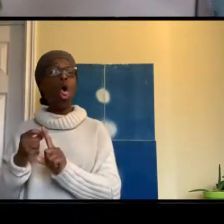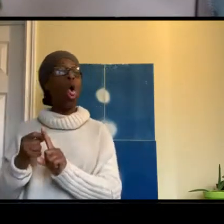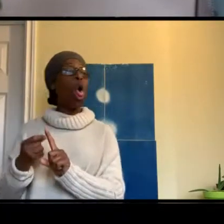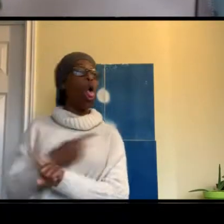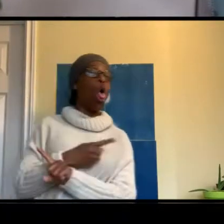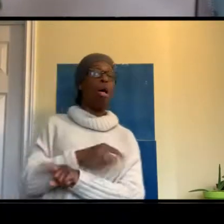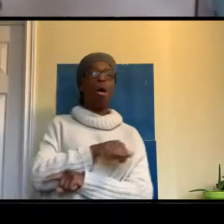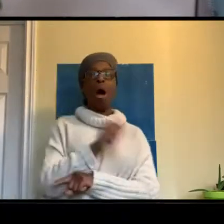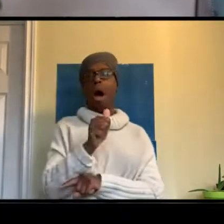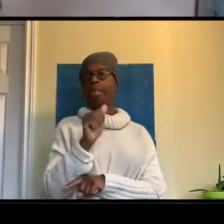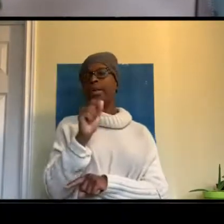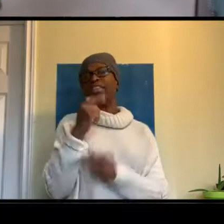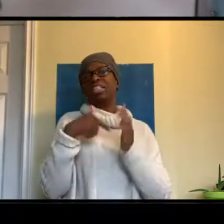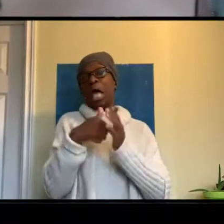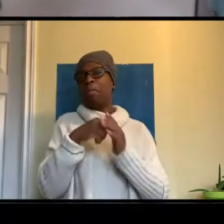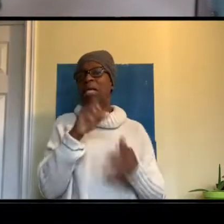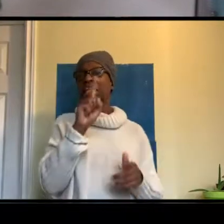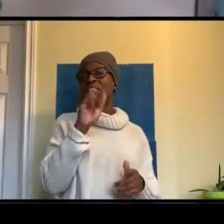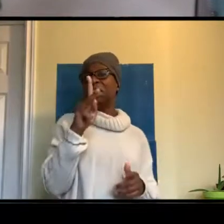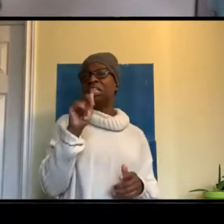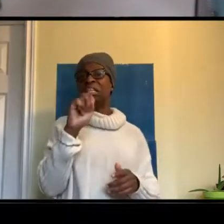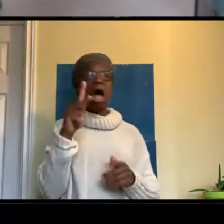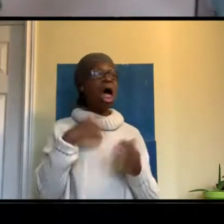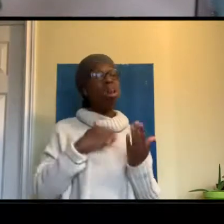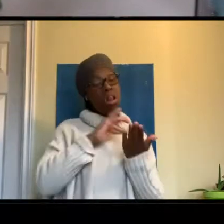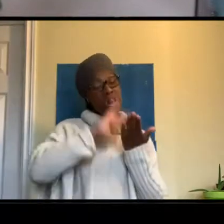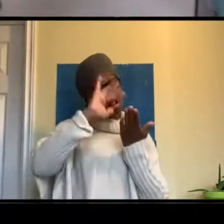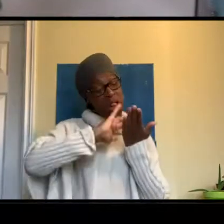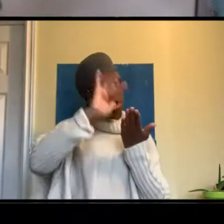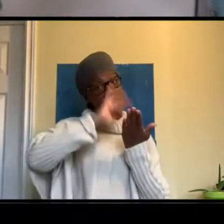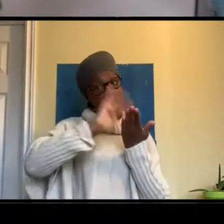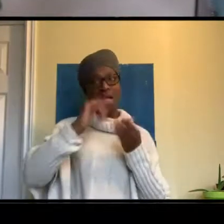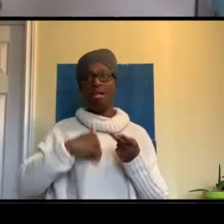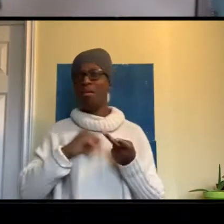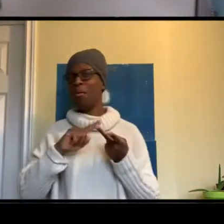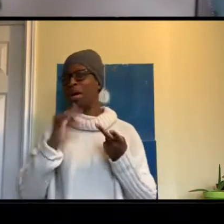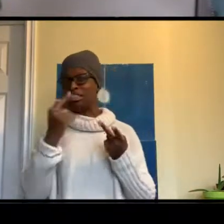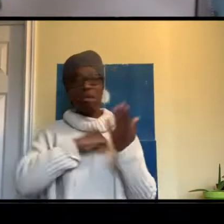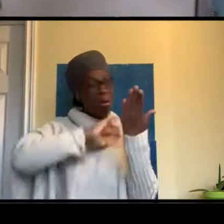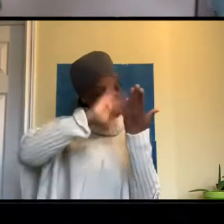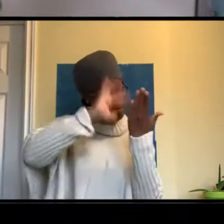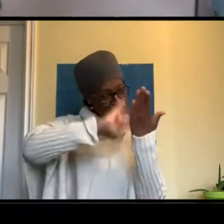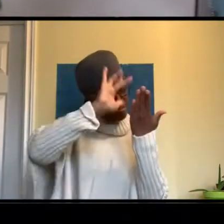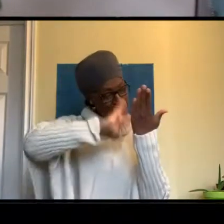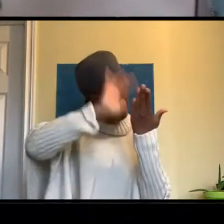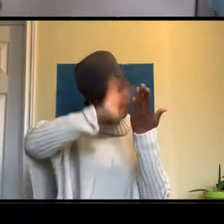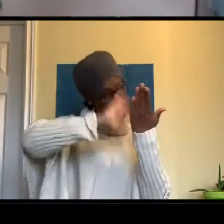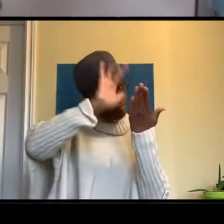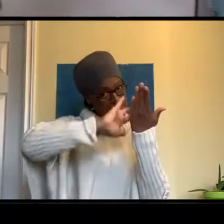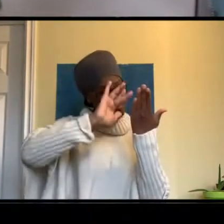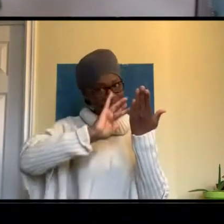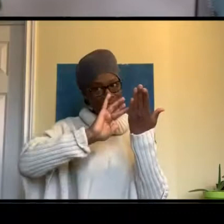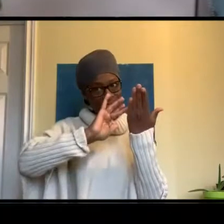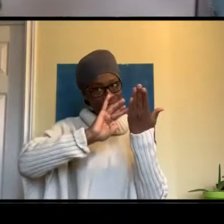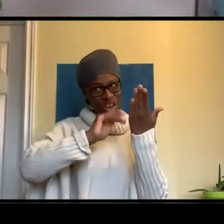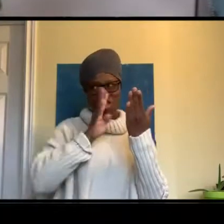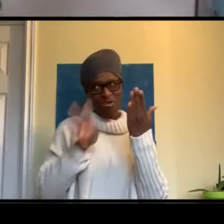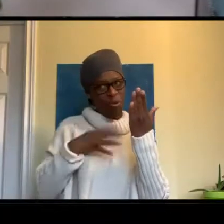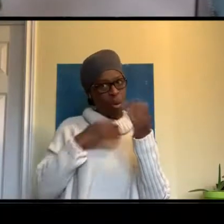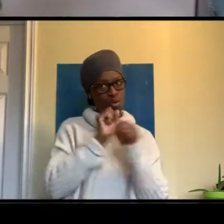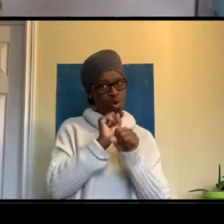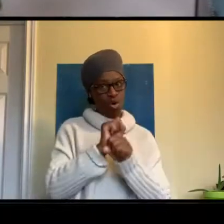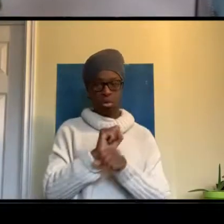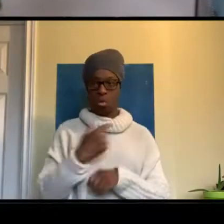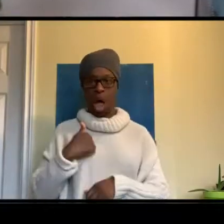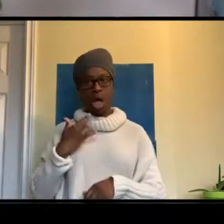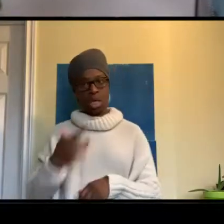starting early, so I need to remind myself of this tip often because I tend to push it to the last minute.